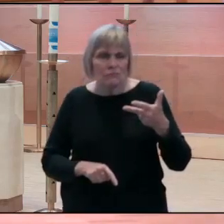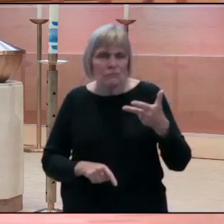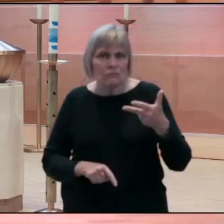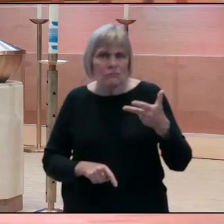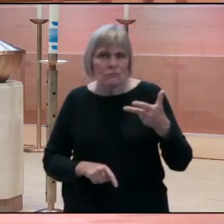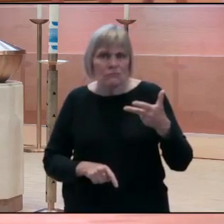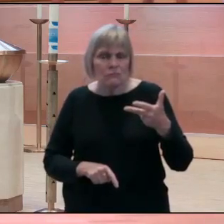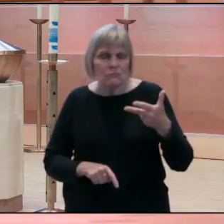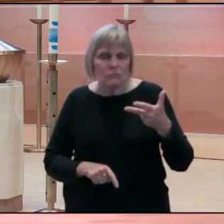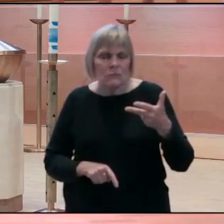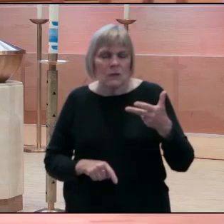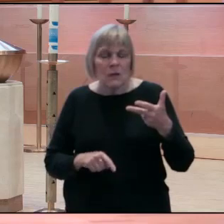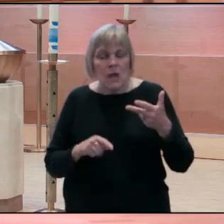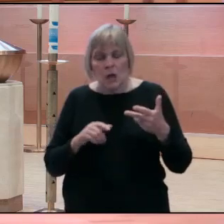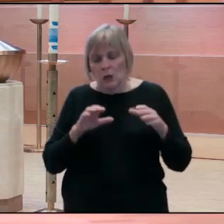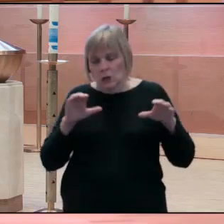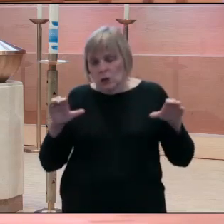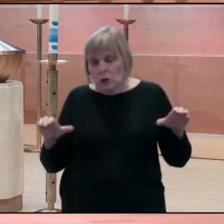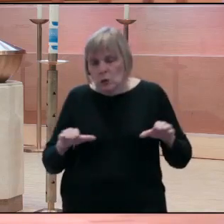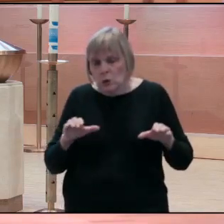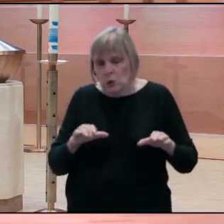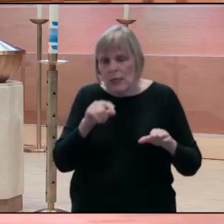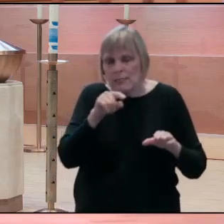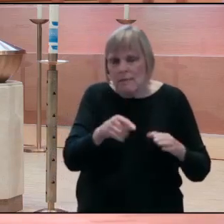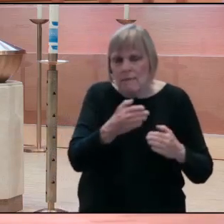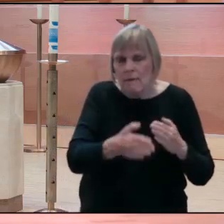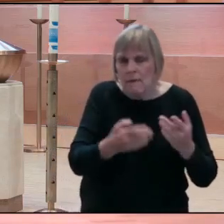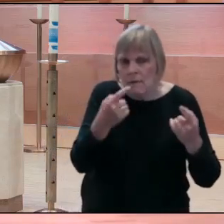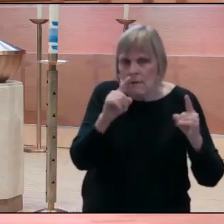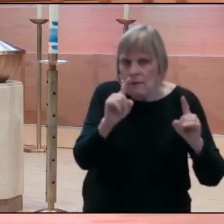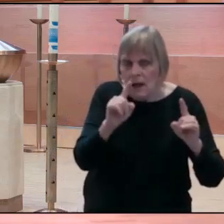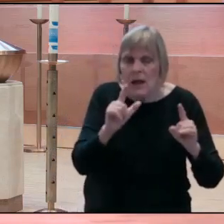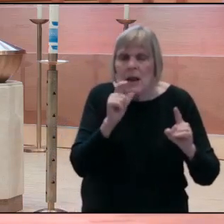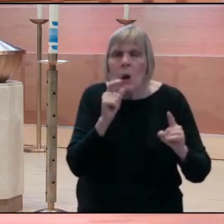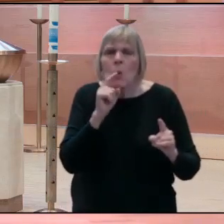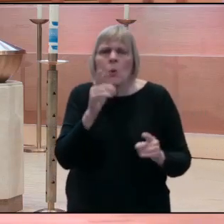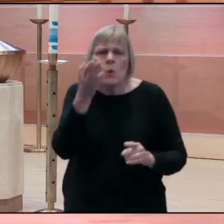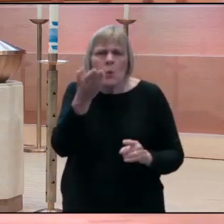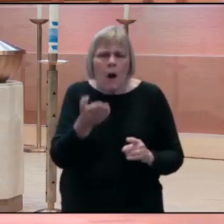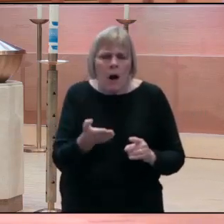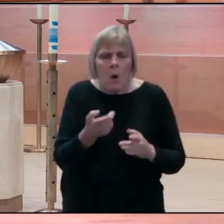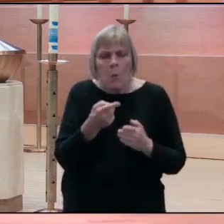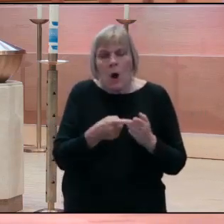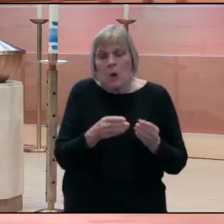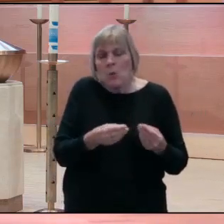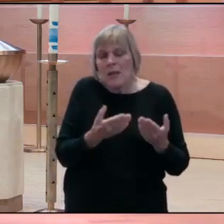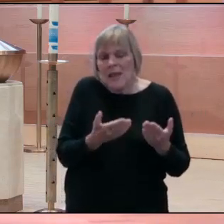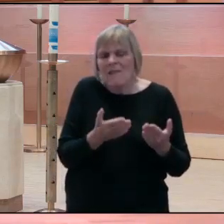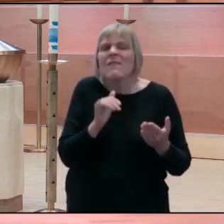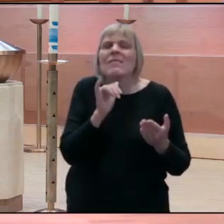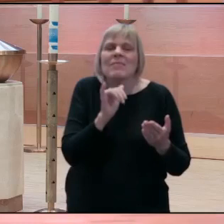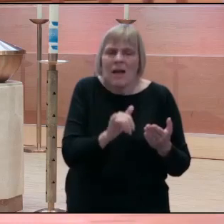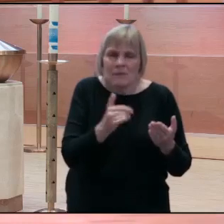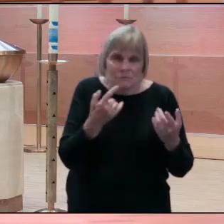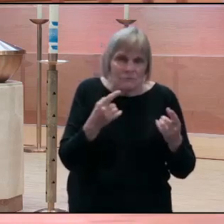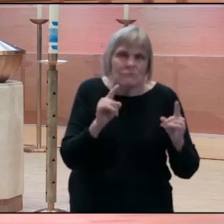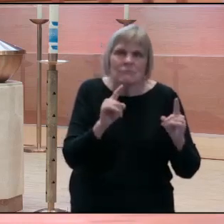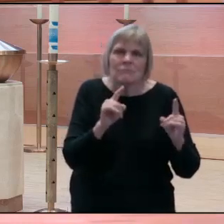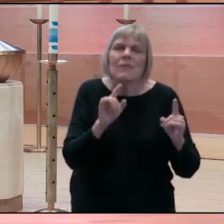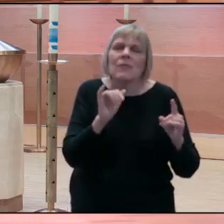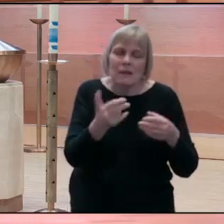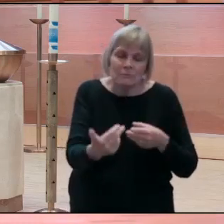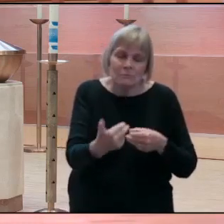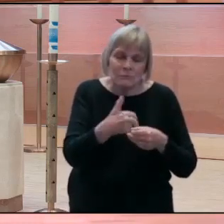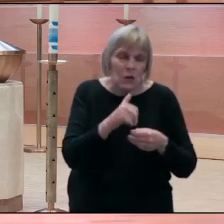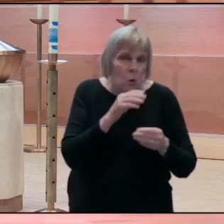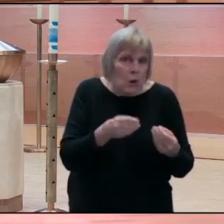for a means to an end. You don't belong just because of who you are. It's because of what you give to the community. And if you don't